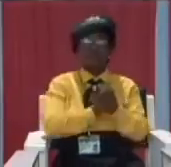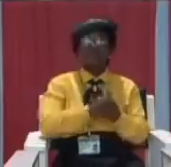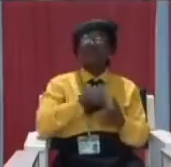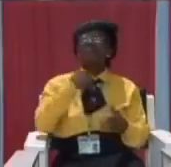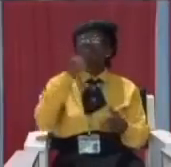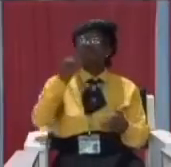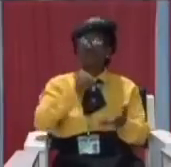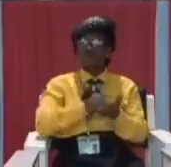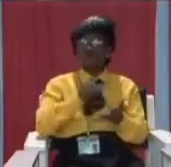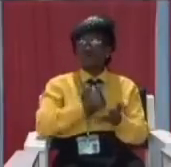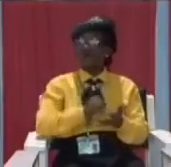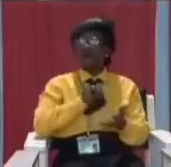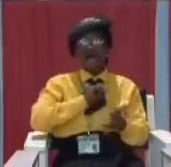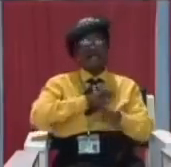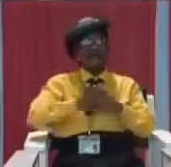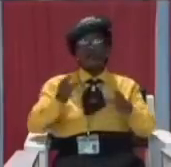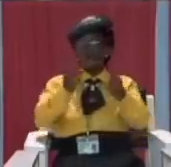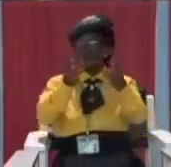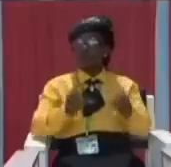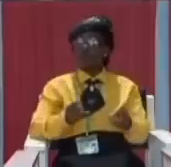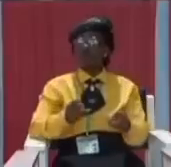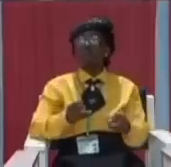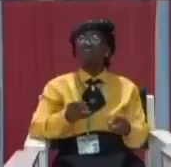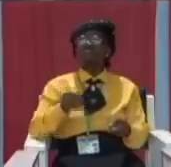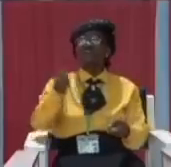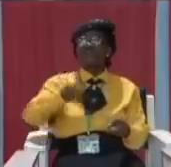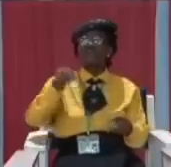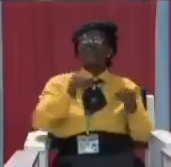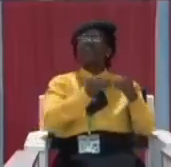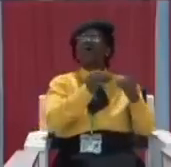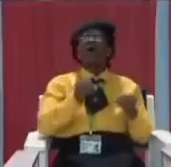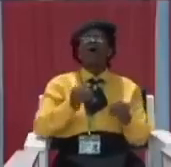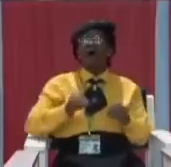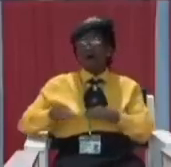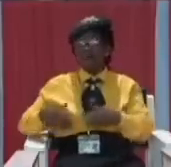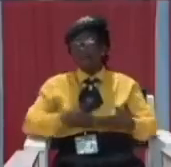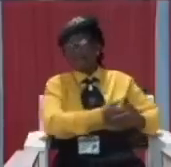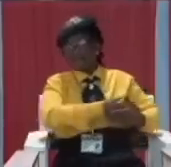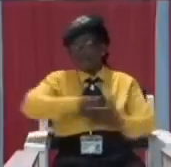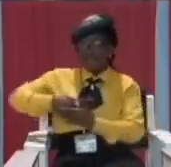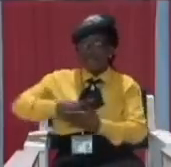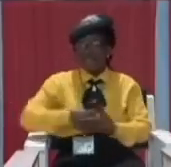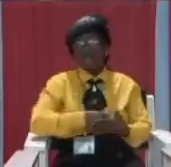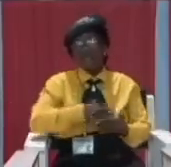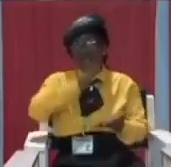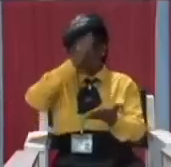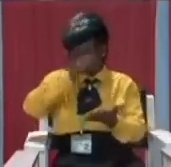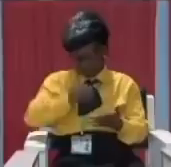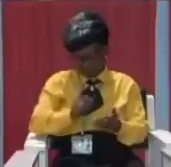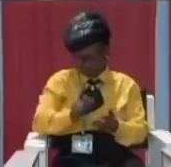This just sealed the womb. We're okay now.